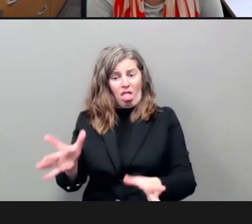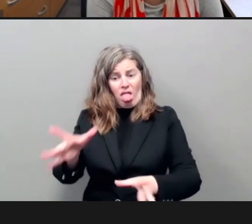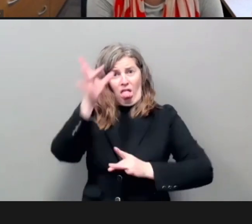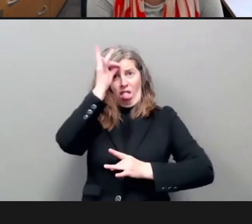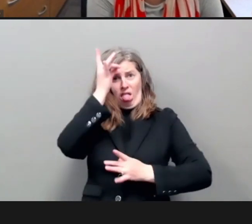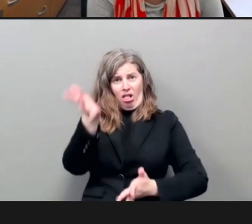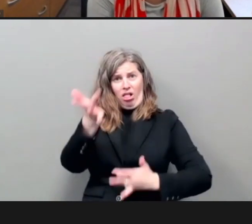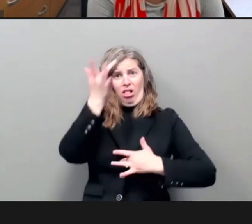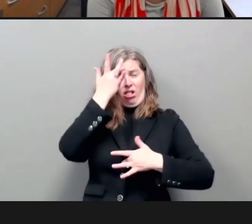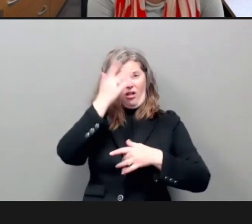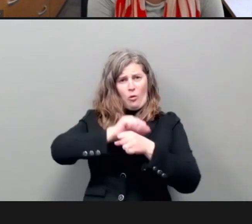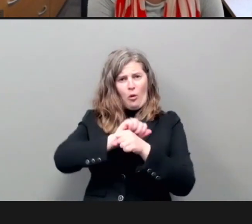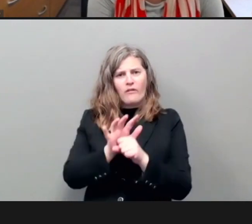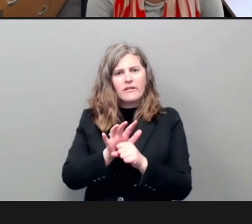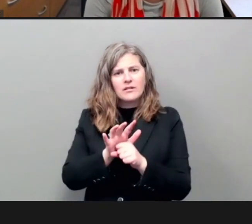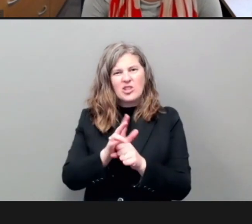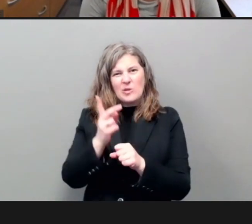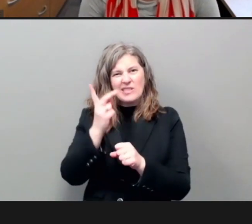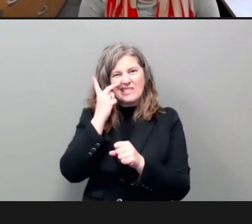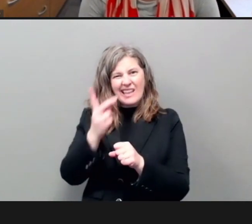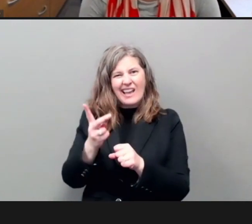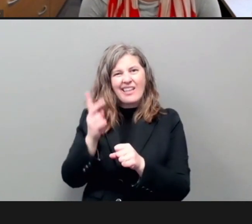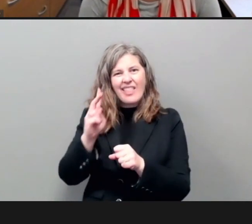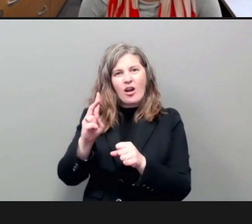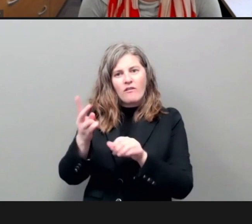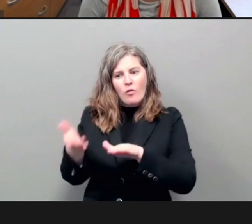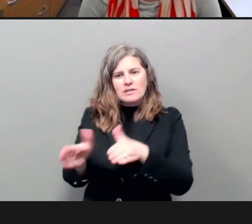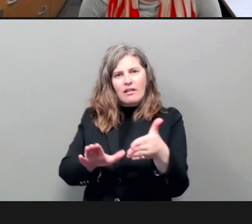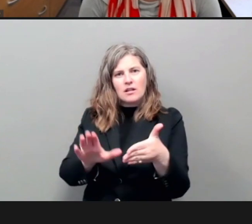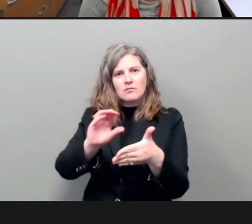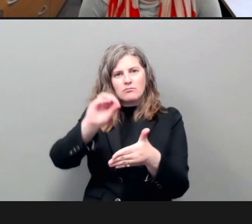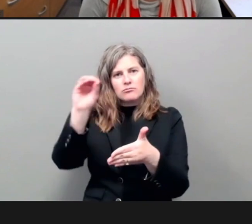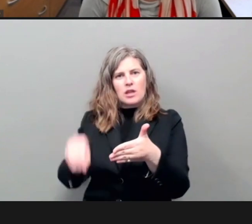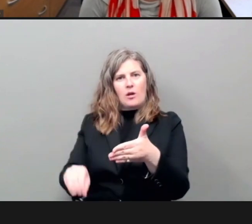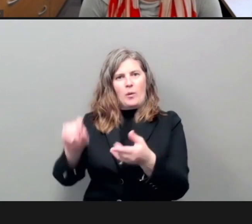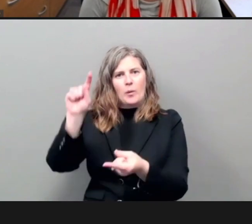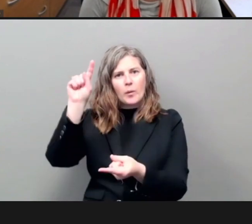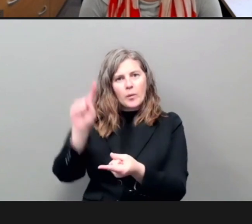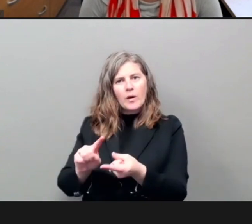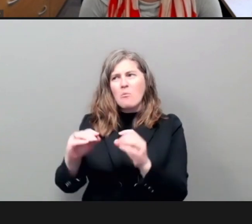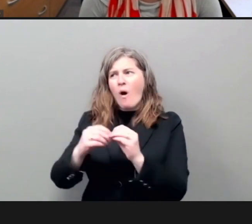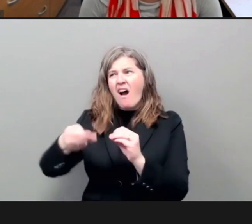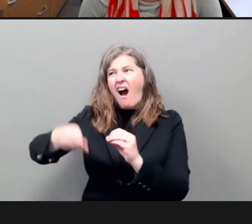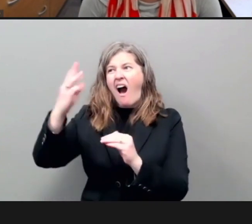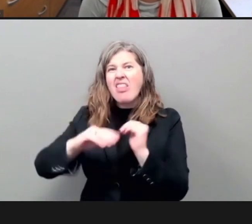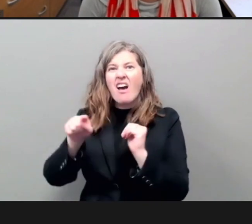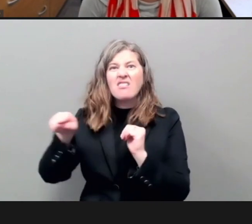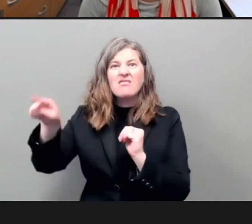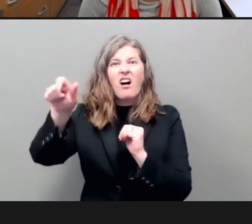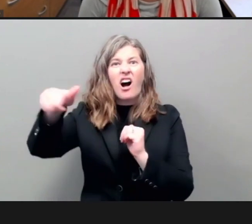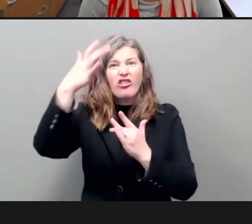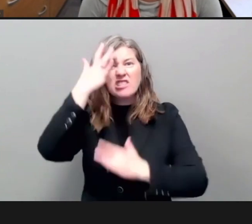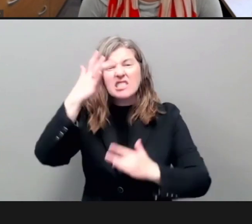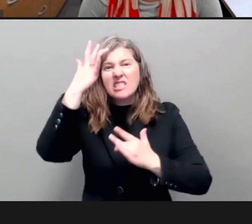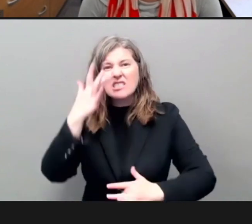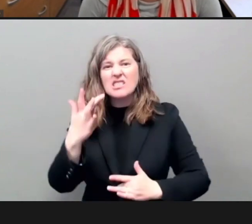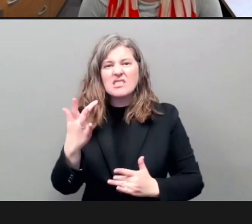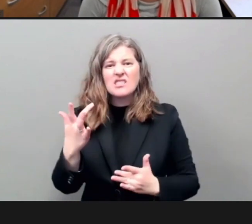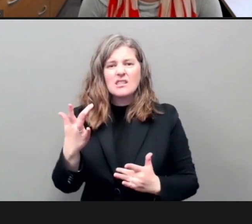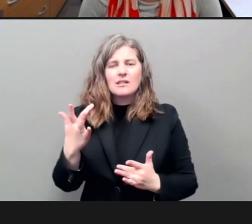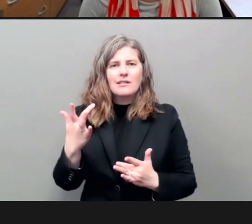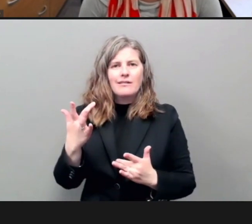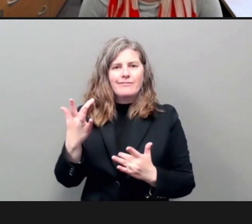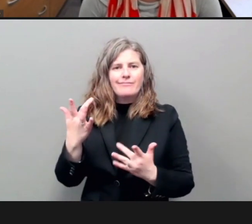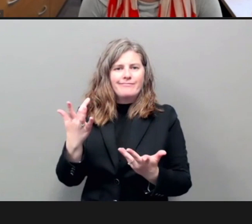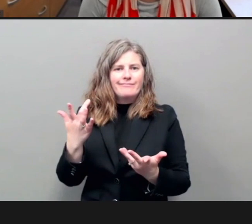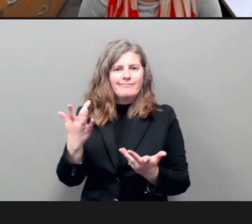know, we've seen a case fatality rate of 4%. That's pretty high, higher than most other things that are around. So protect yourself,